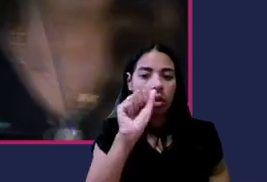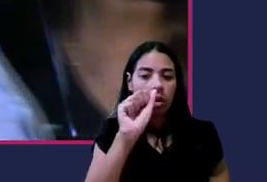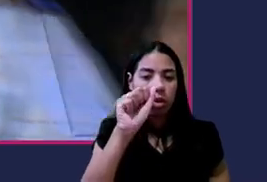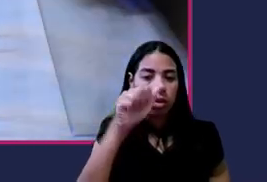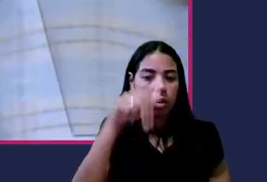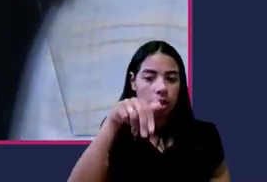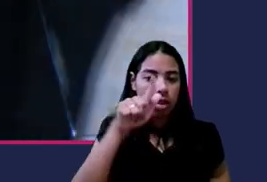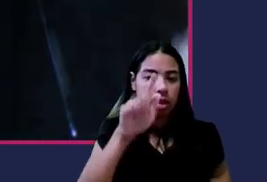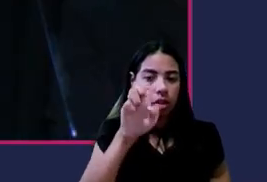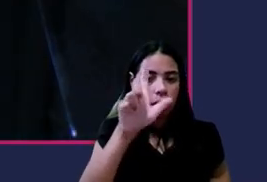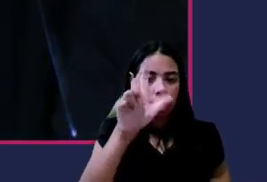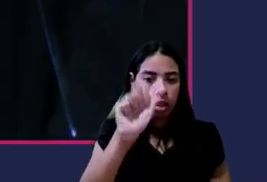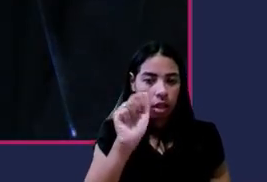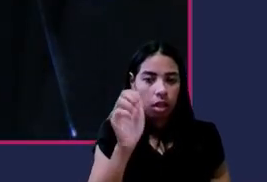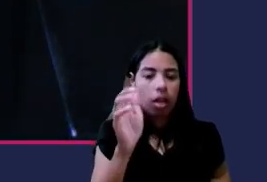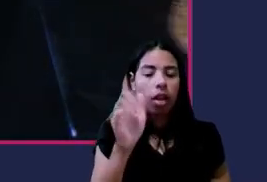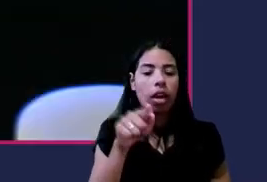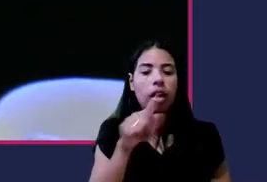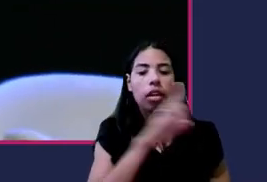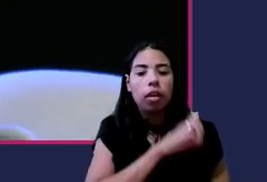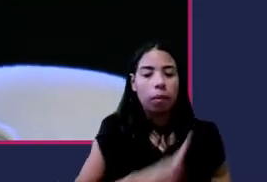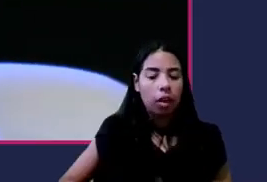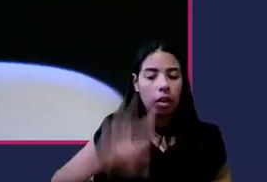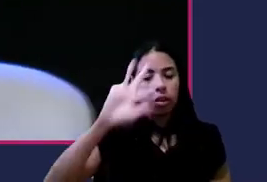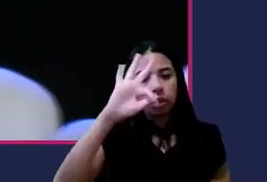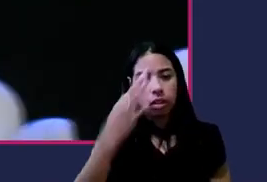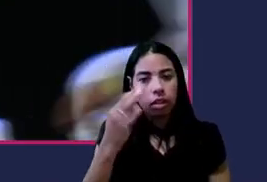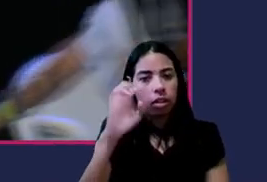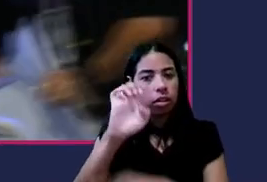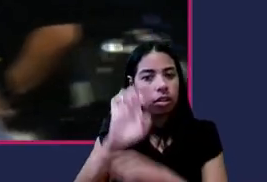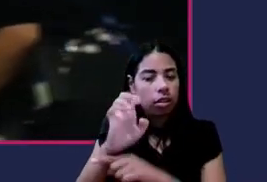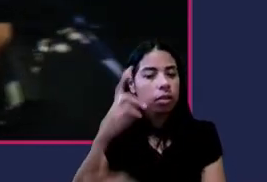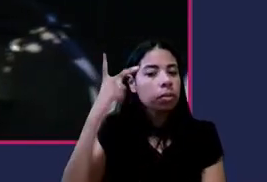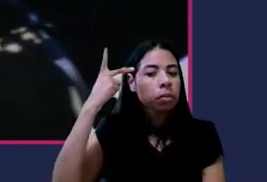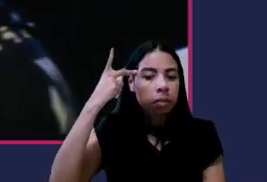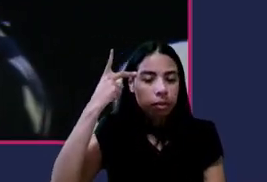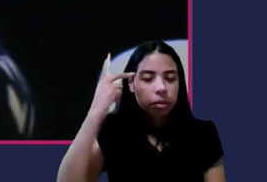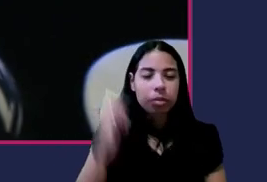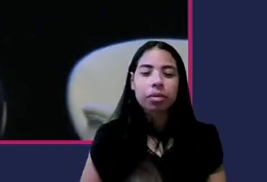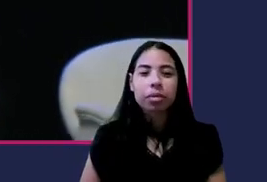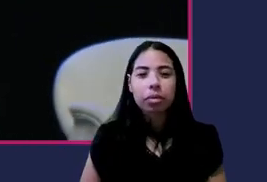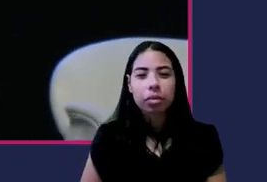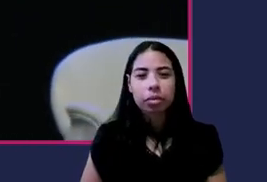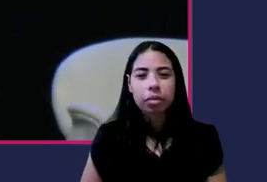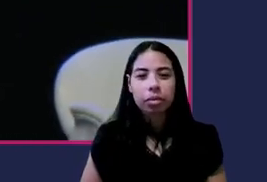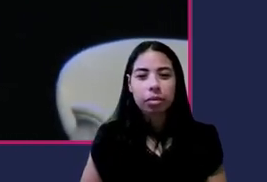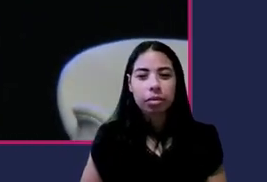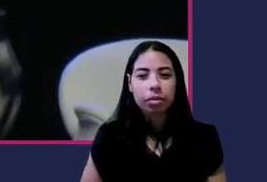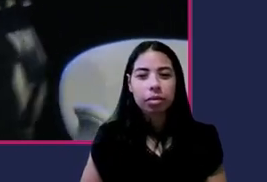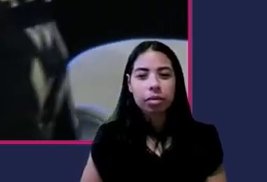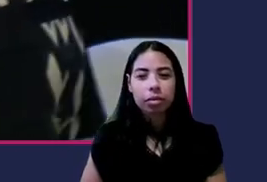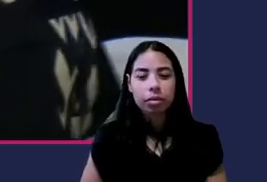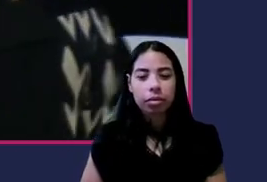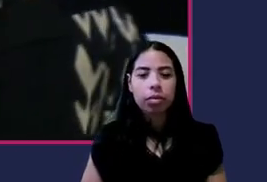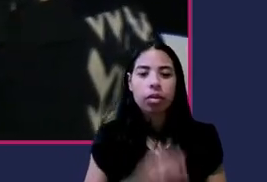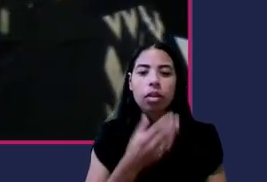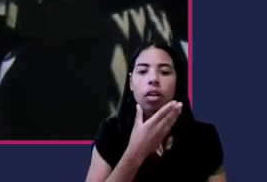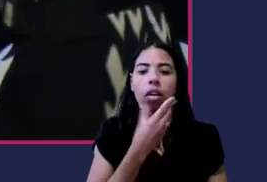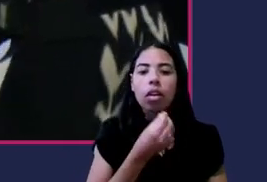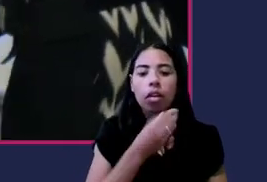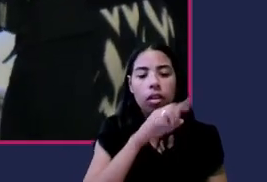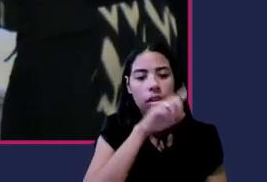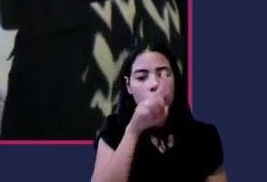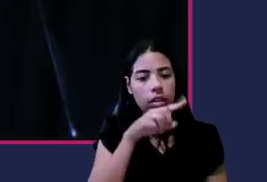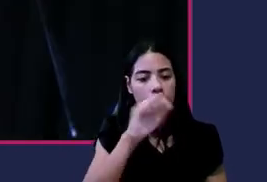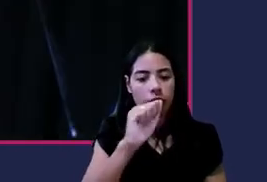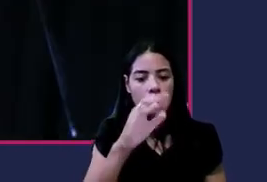Congresswoman for the state of São Paulo. It's a Congresswoman, and Orlando Silva is also a Congressman for the state of São